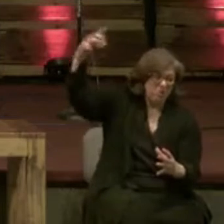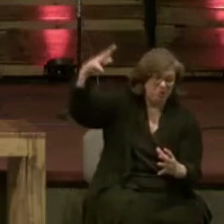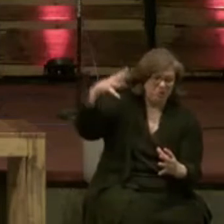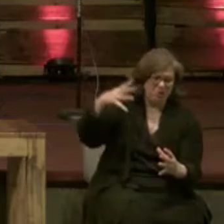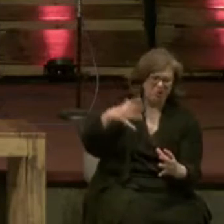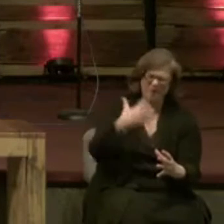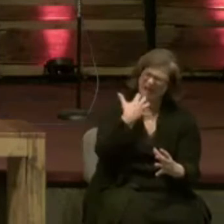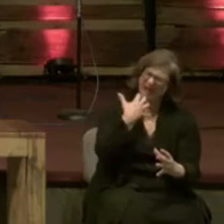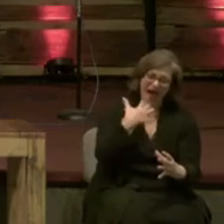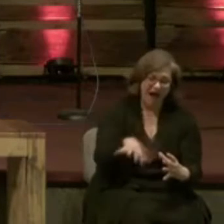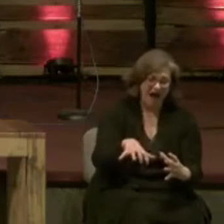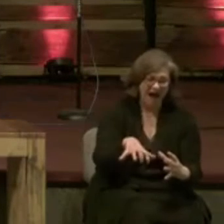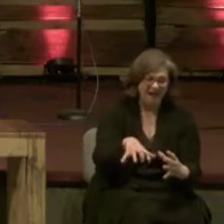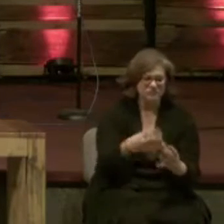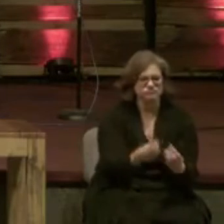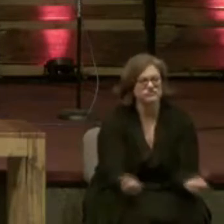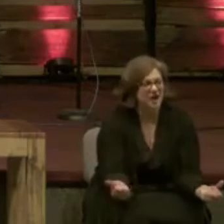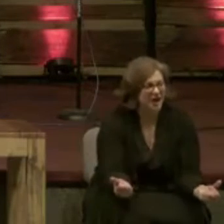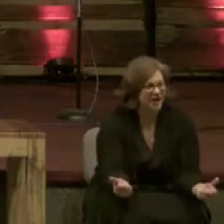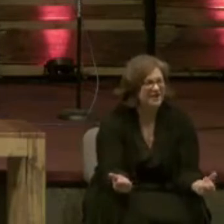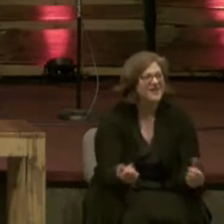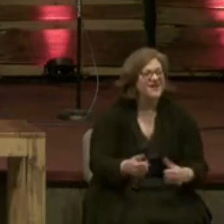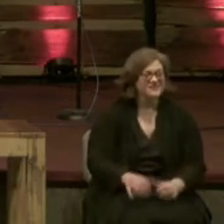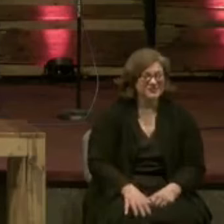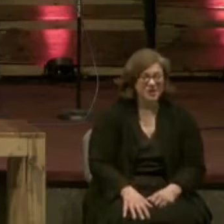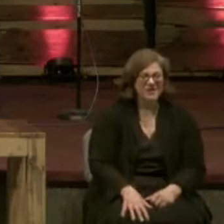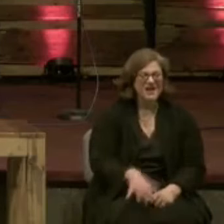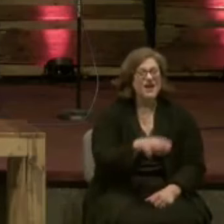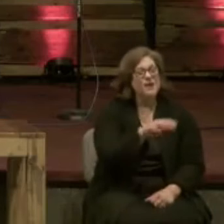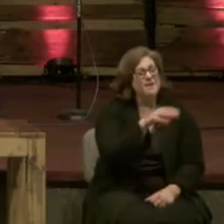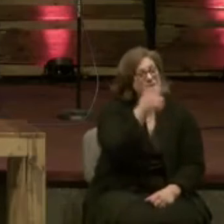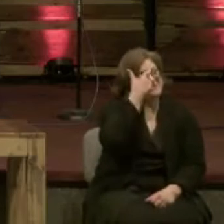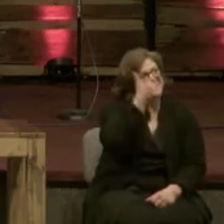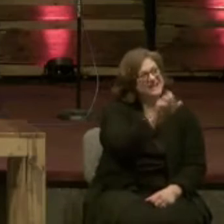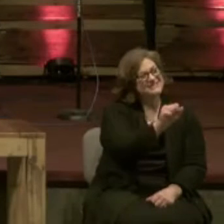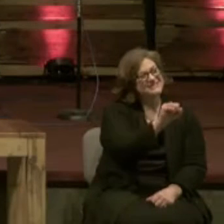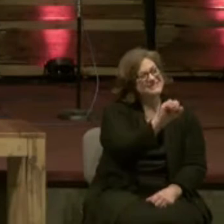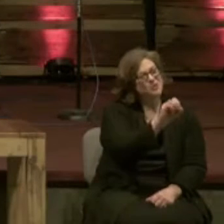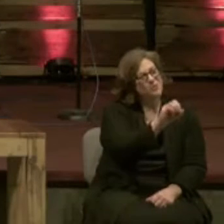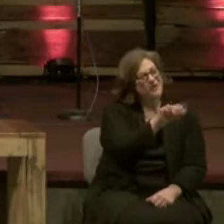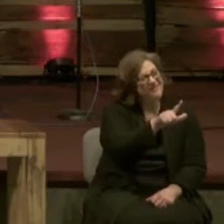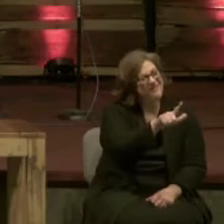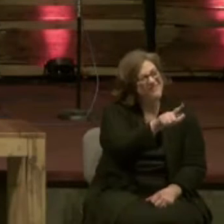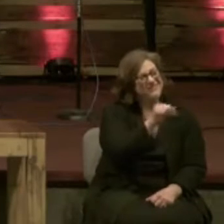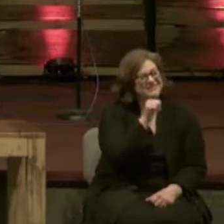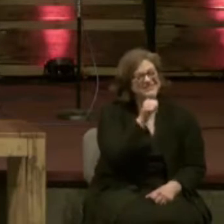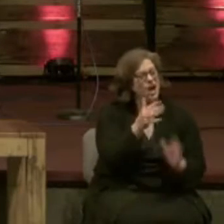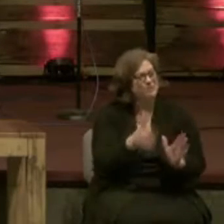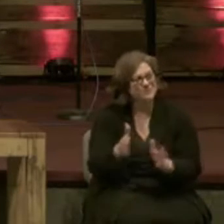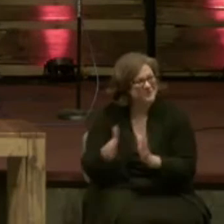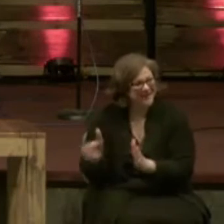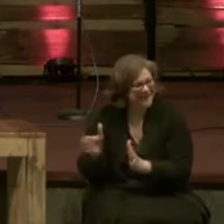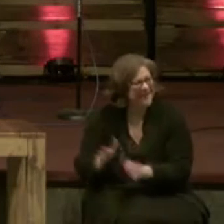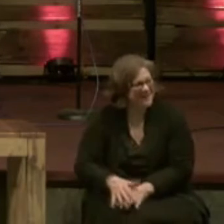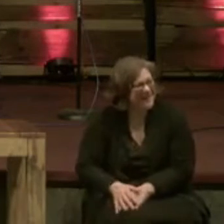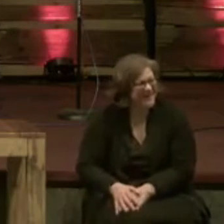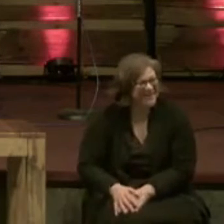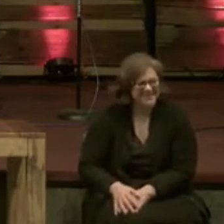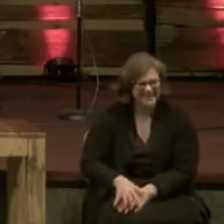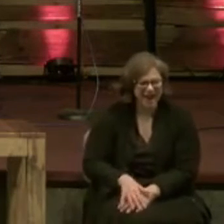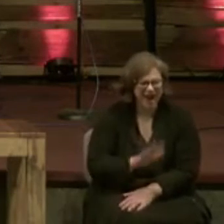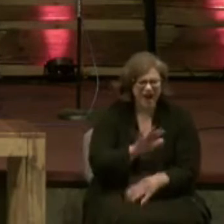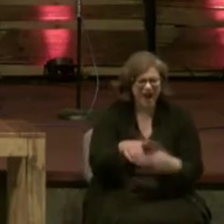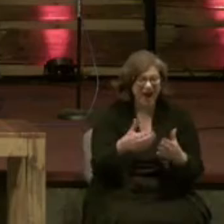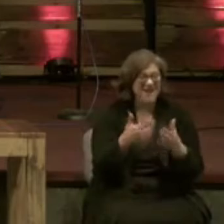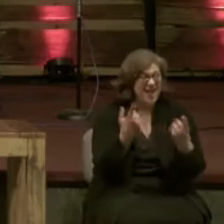ready for it. There was lots of weeds that was there. And yes, the seedlings, they started to grow, but they never produced fruit because, well, there were all these